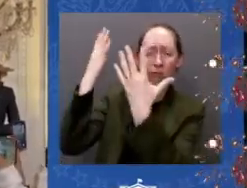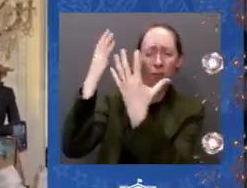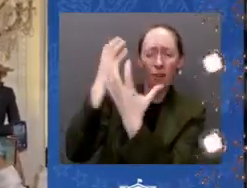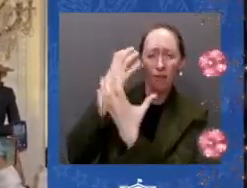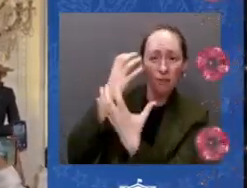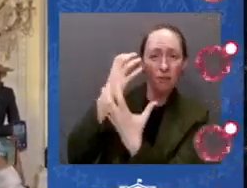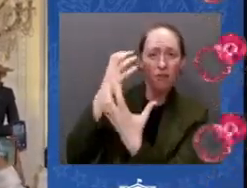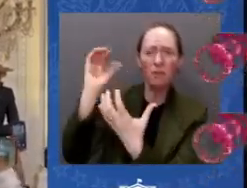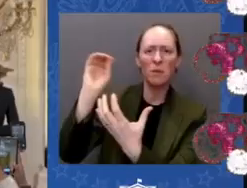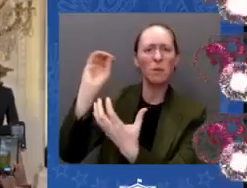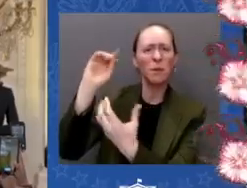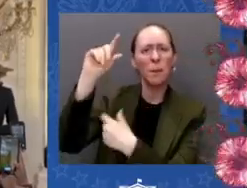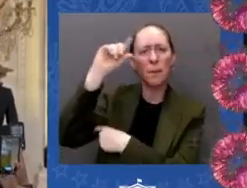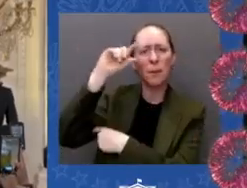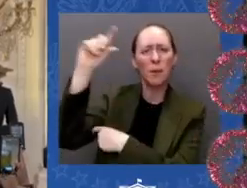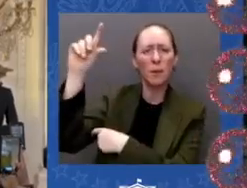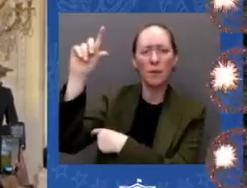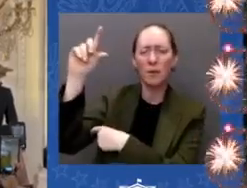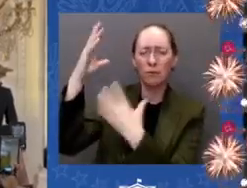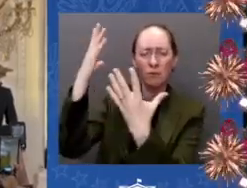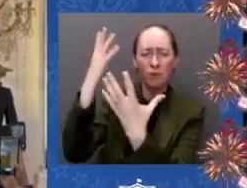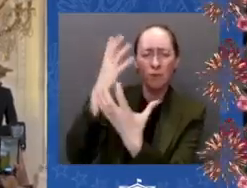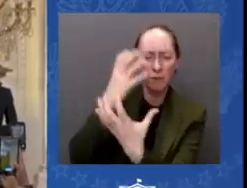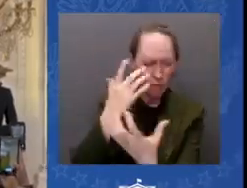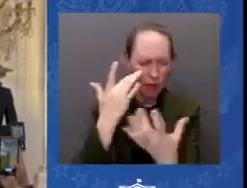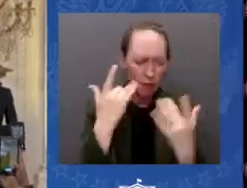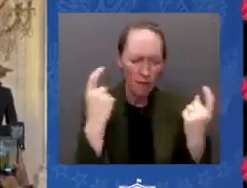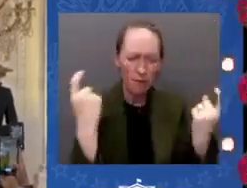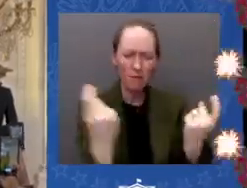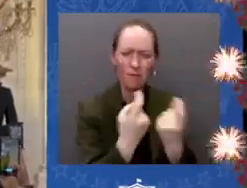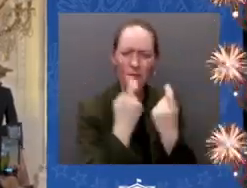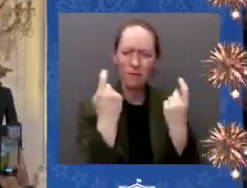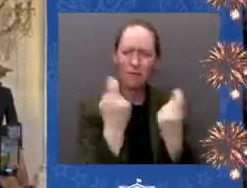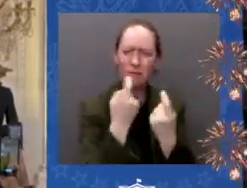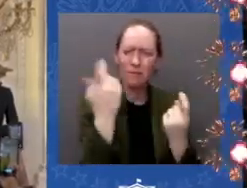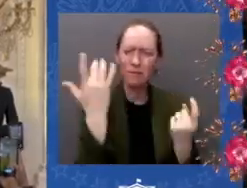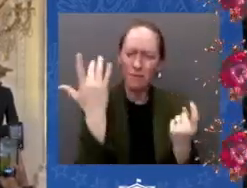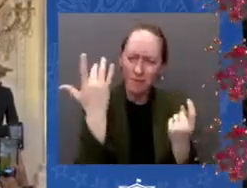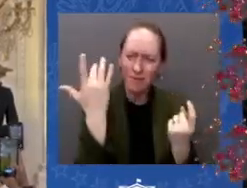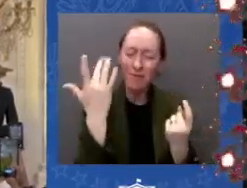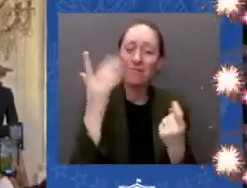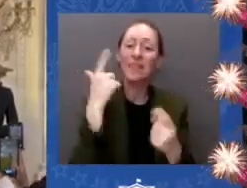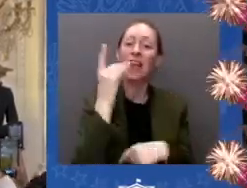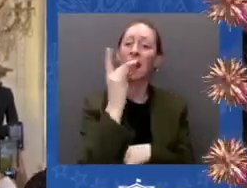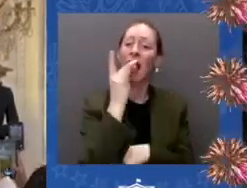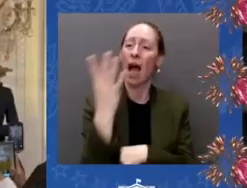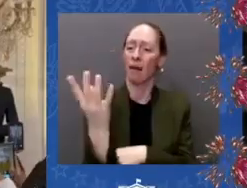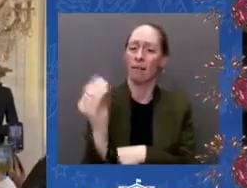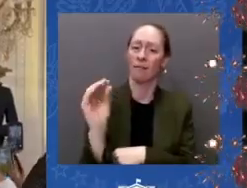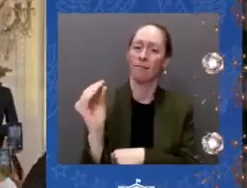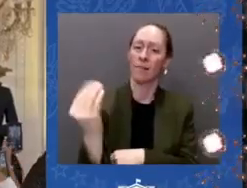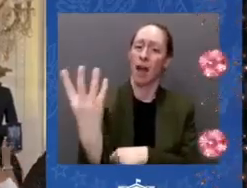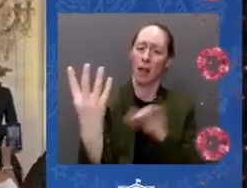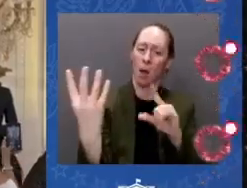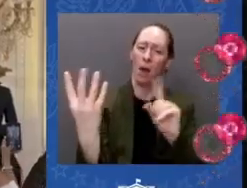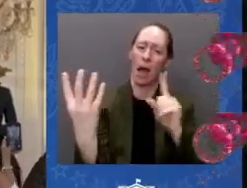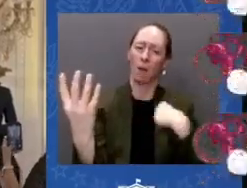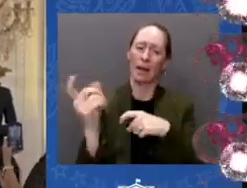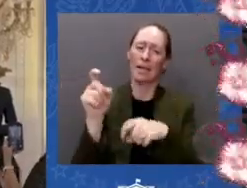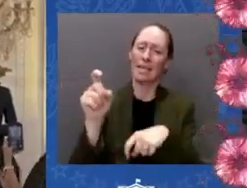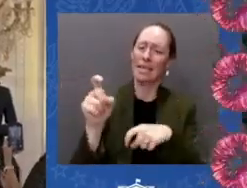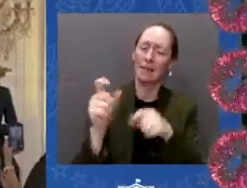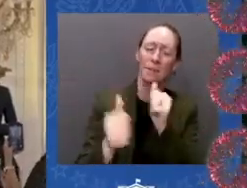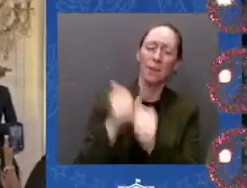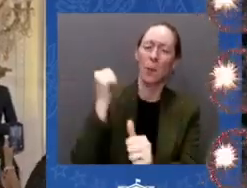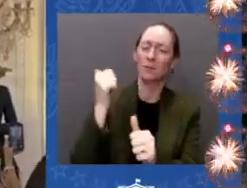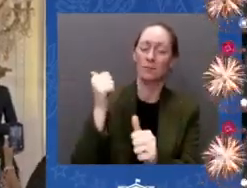that even the smallest flame can illuminate our path home. That the sweetest delicacies